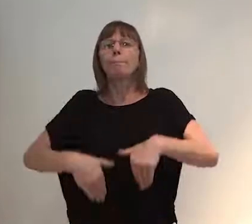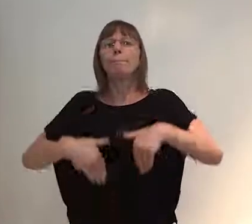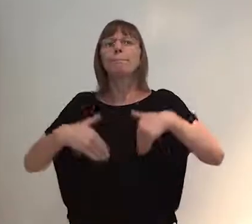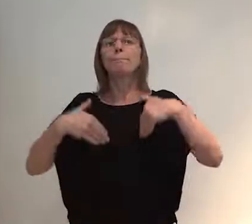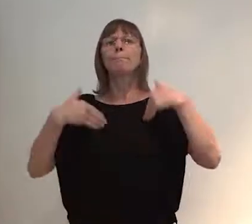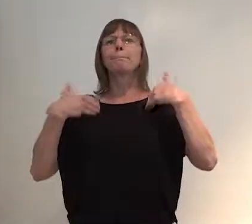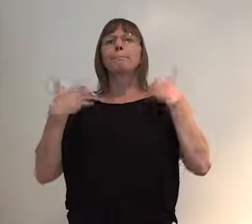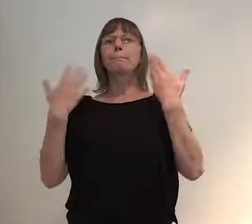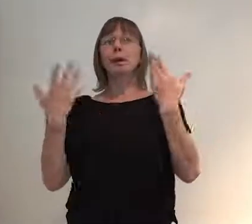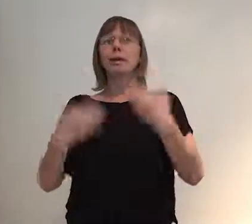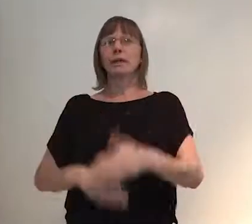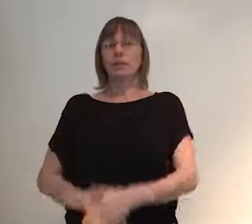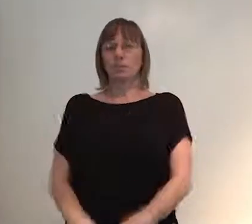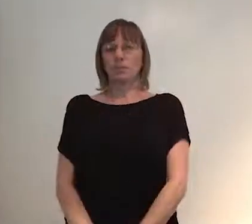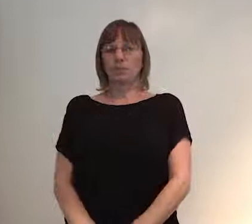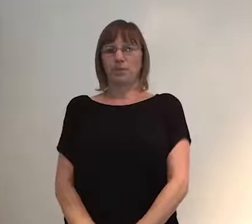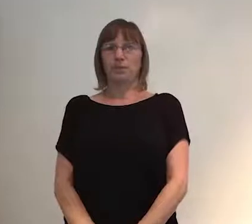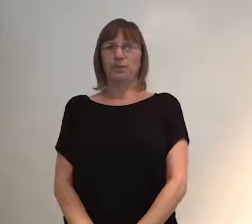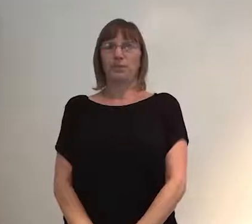feet.